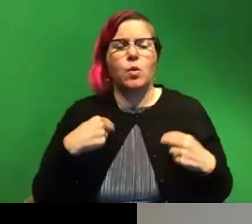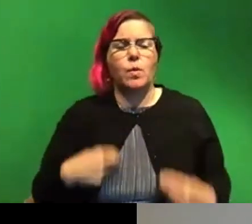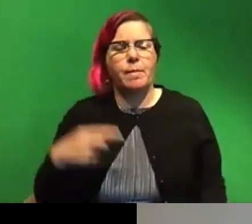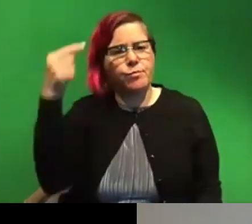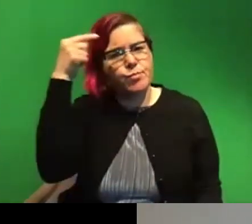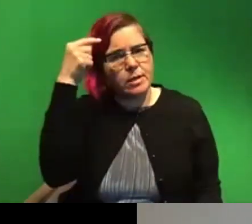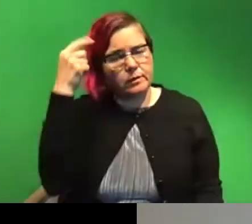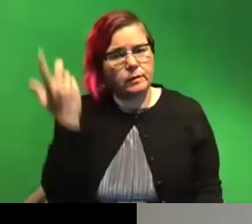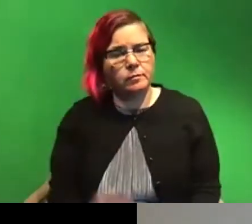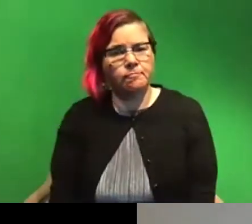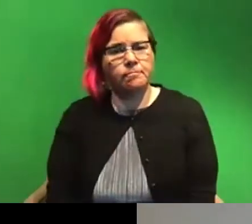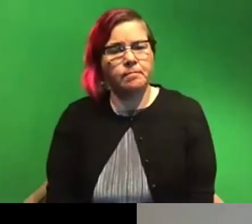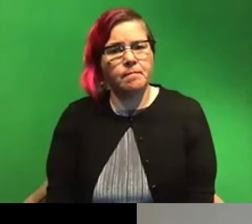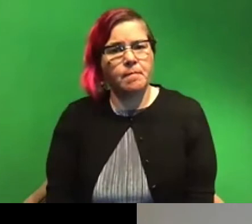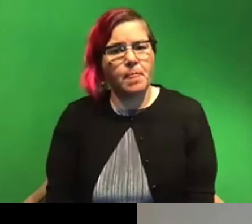And so